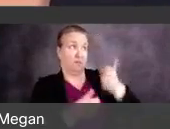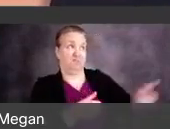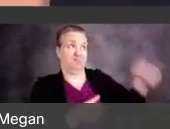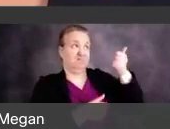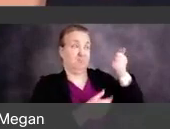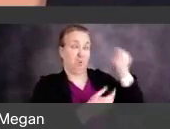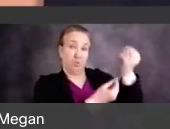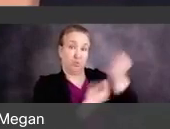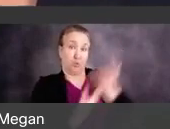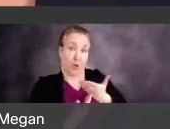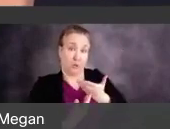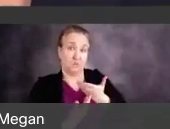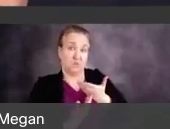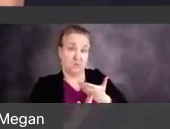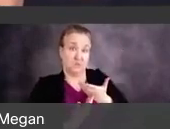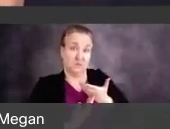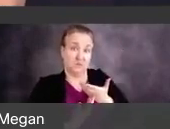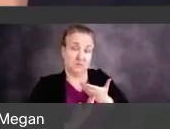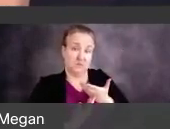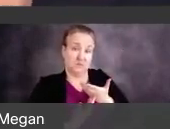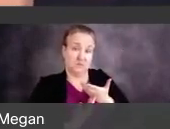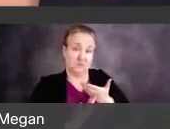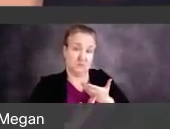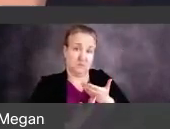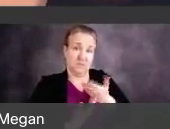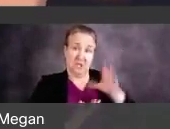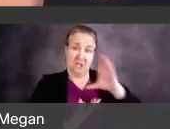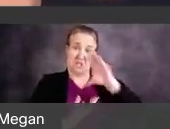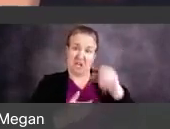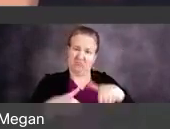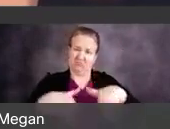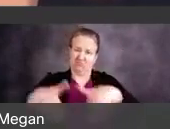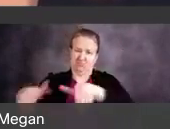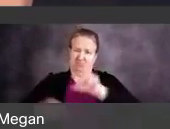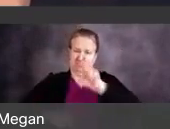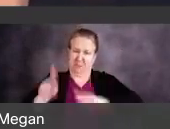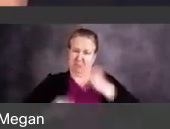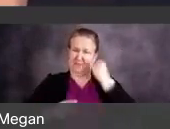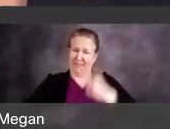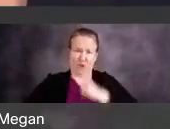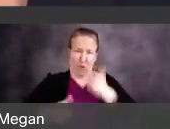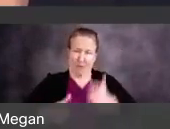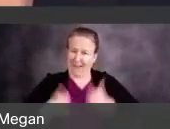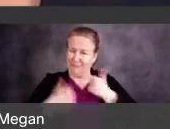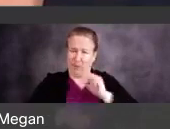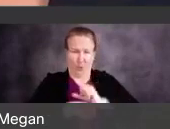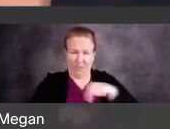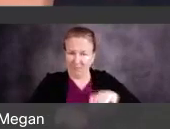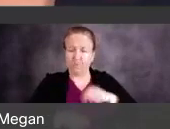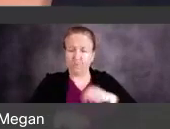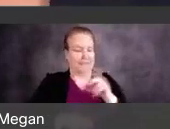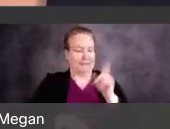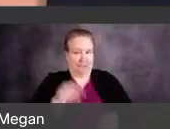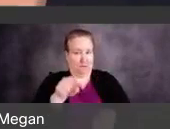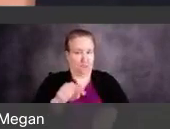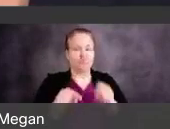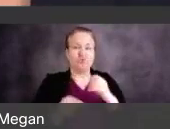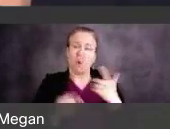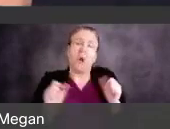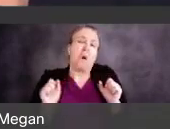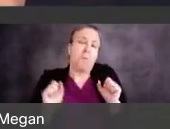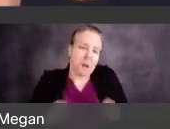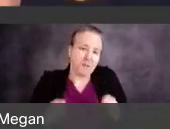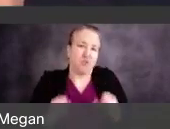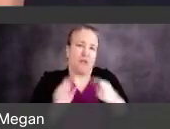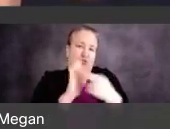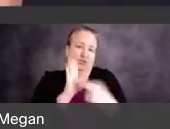that no county is supposed to turn away people who don't live or work in that county. So it is possible to register